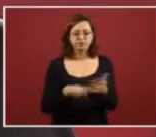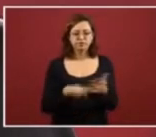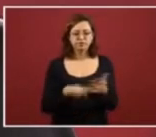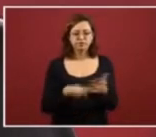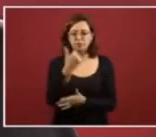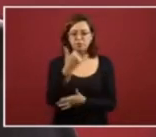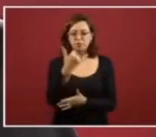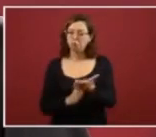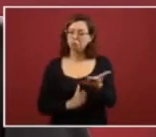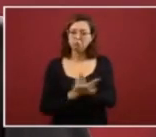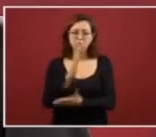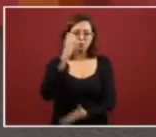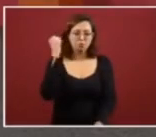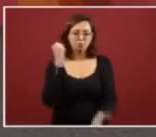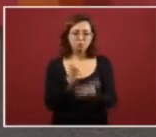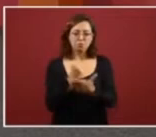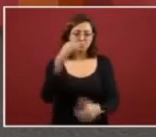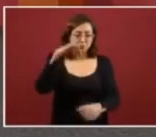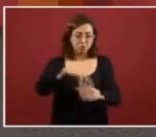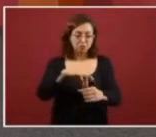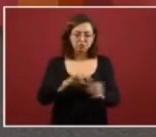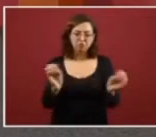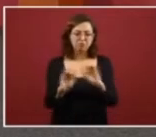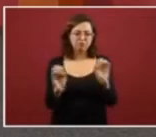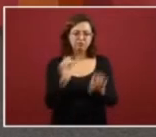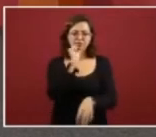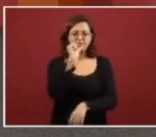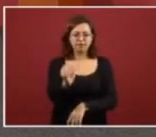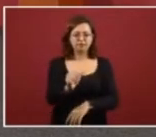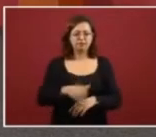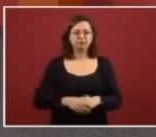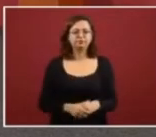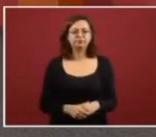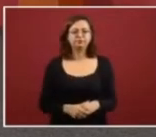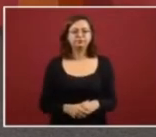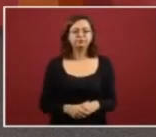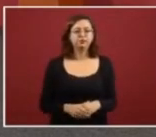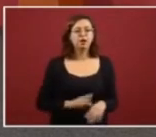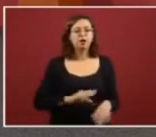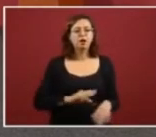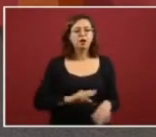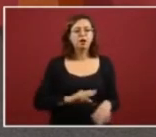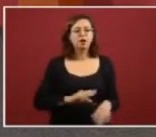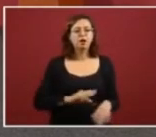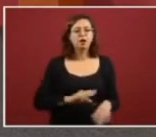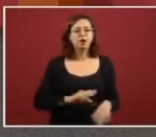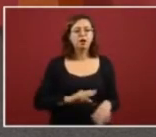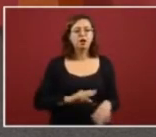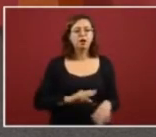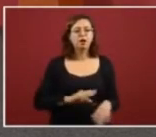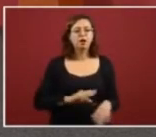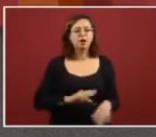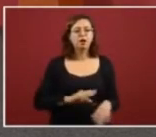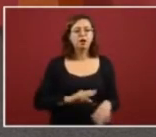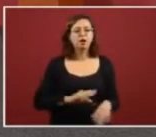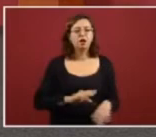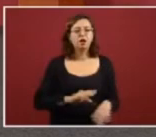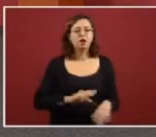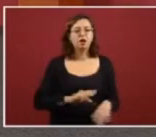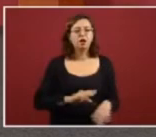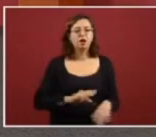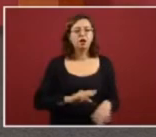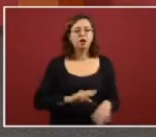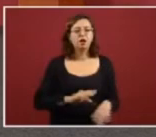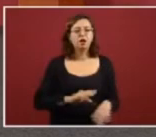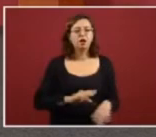to pass. A votación. To voting. A la cámara porque incluso tenían to the floor because they already